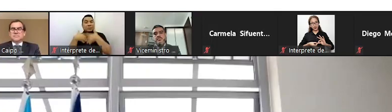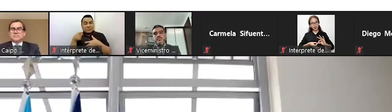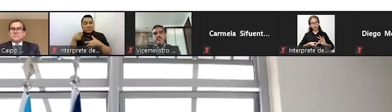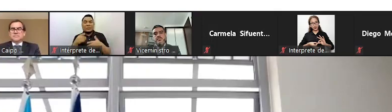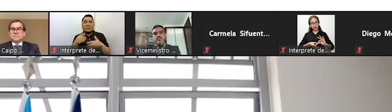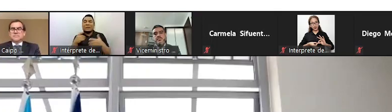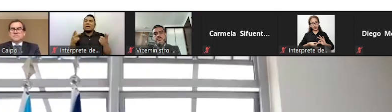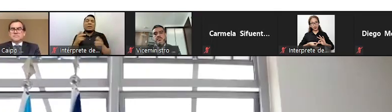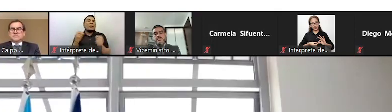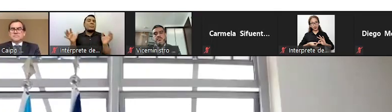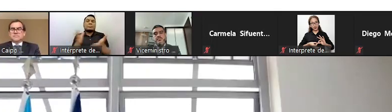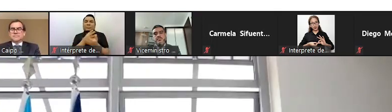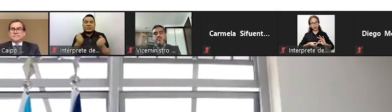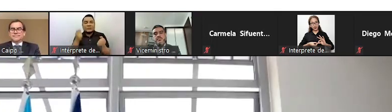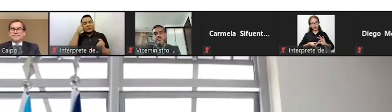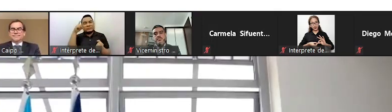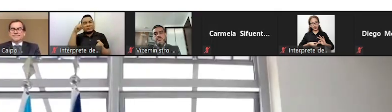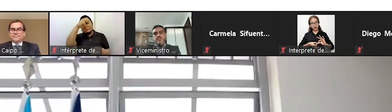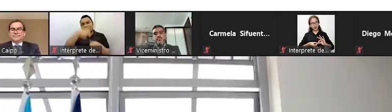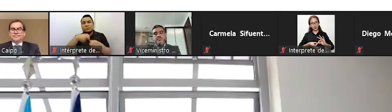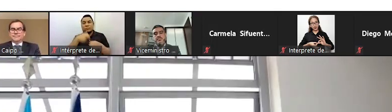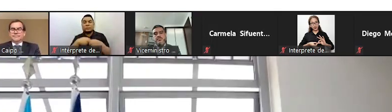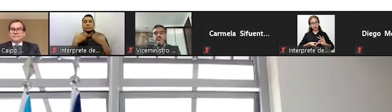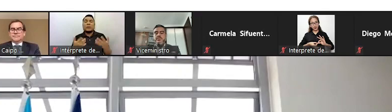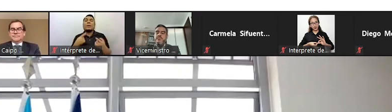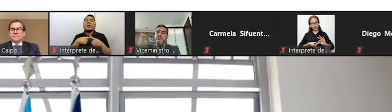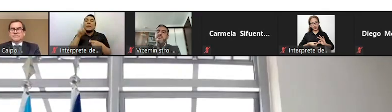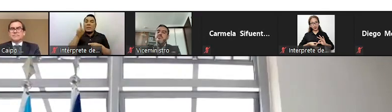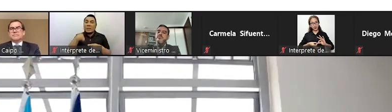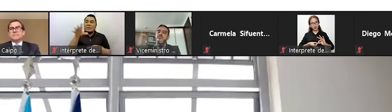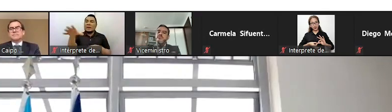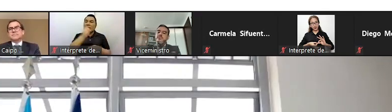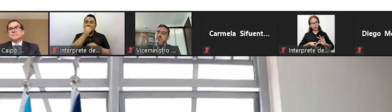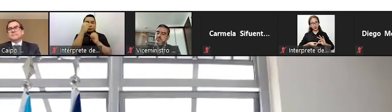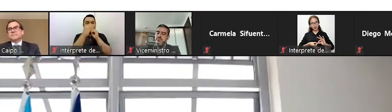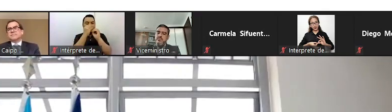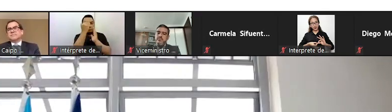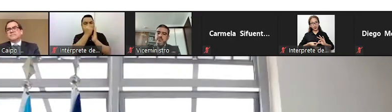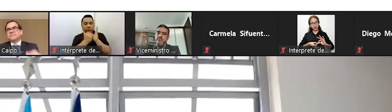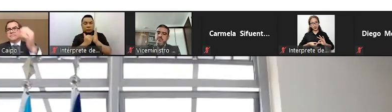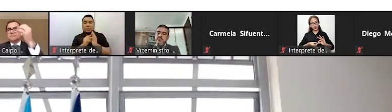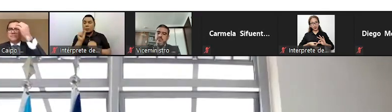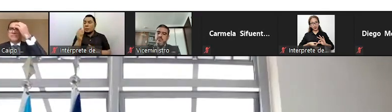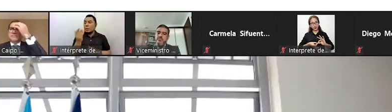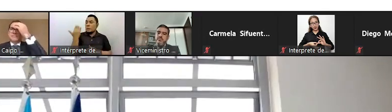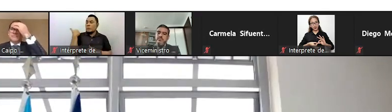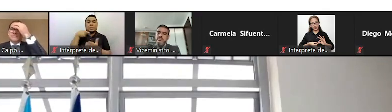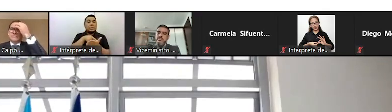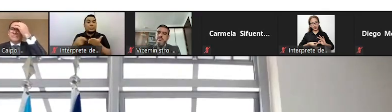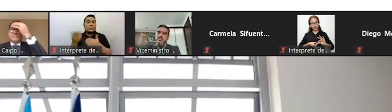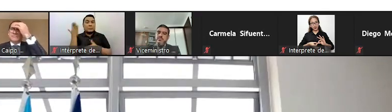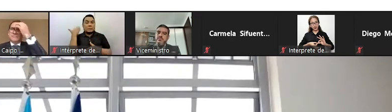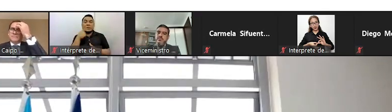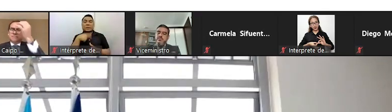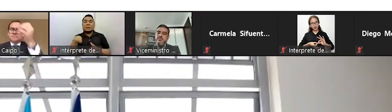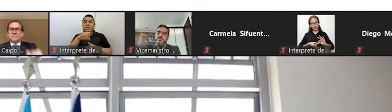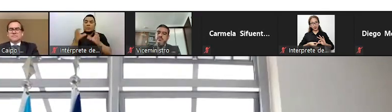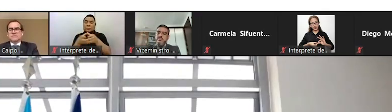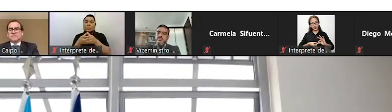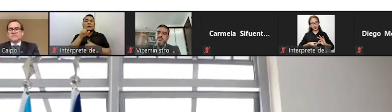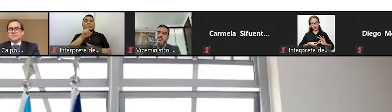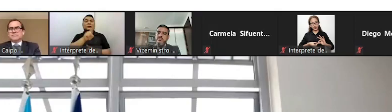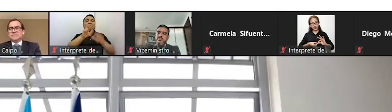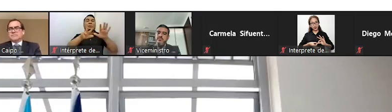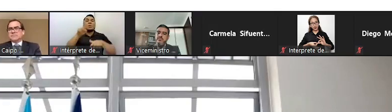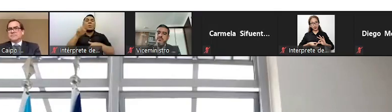work and businesses has been catastrophic and in the road to recovery is very long a few days ago last